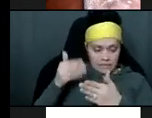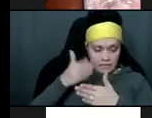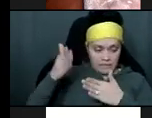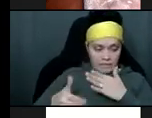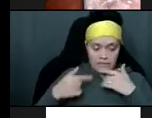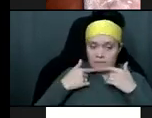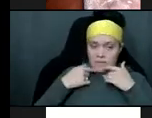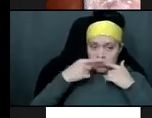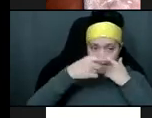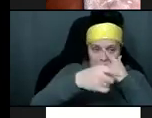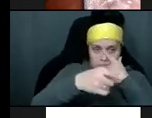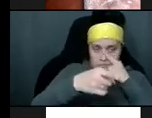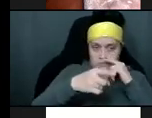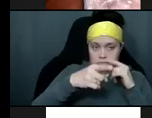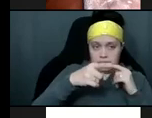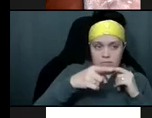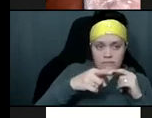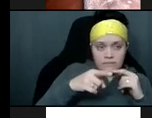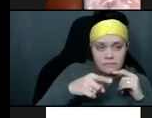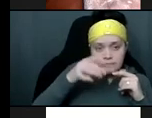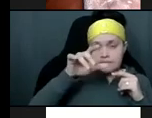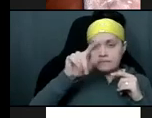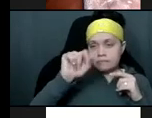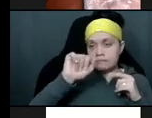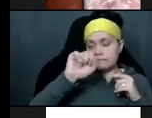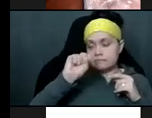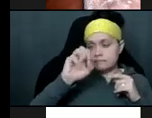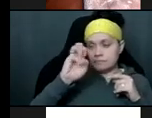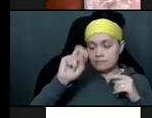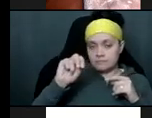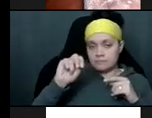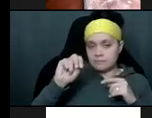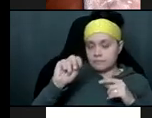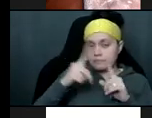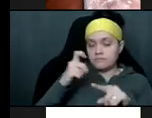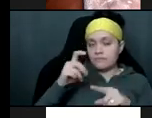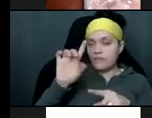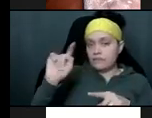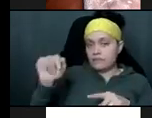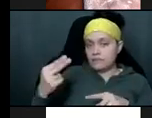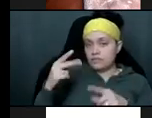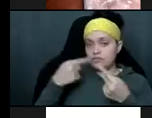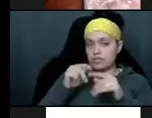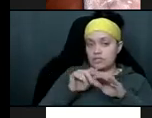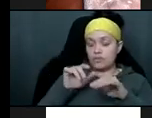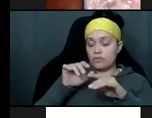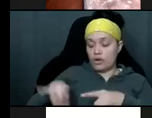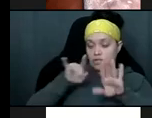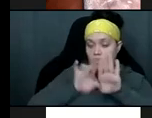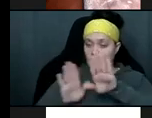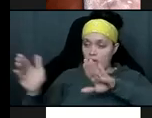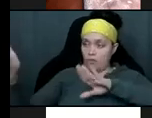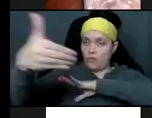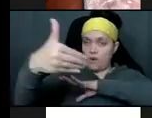mentioned this one, that Abel Tasman came out for the Dutch, tried to go all the way around Australia, and note how big it